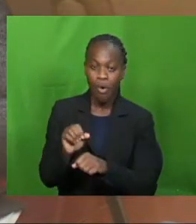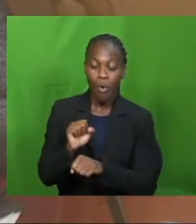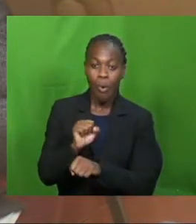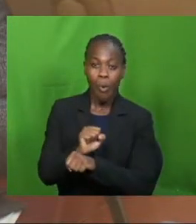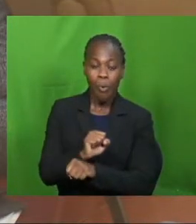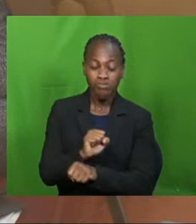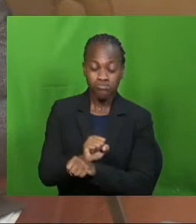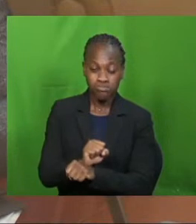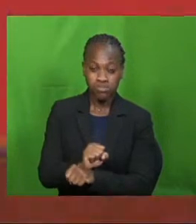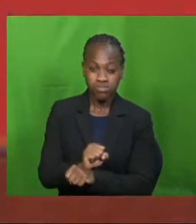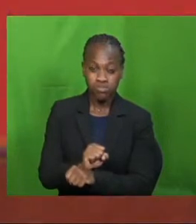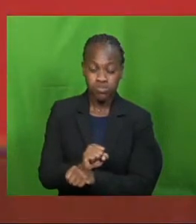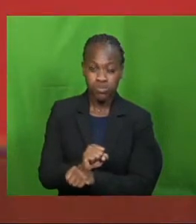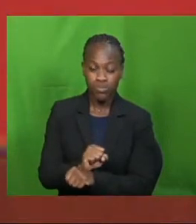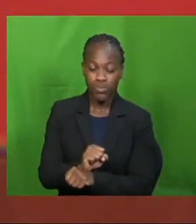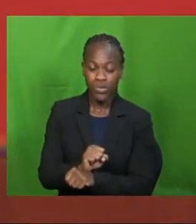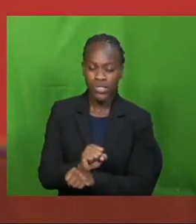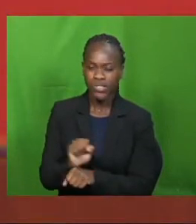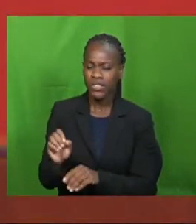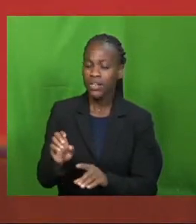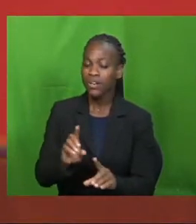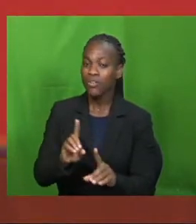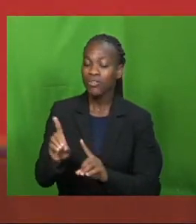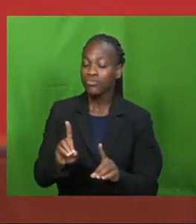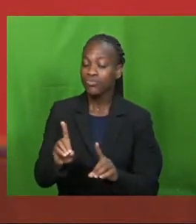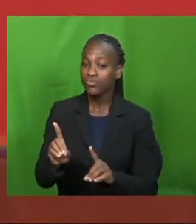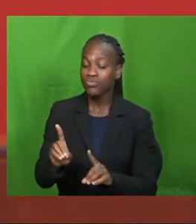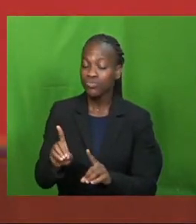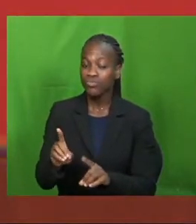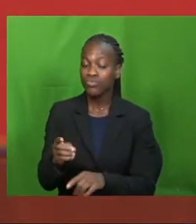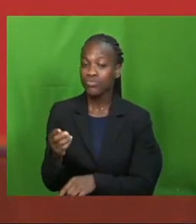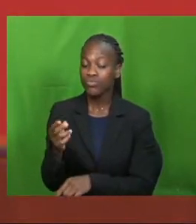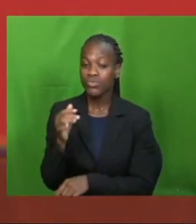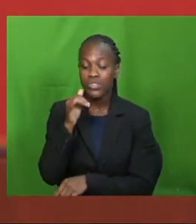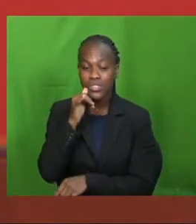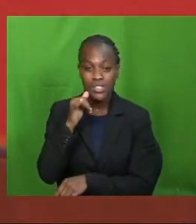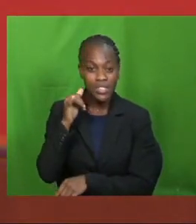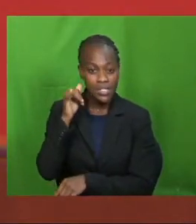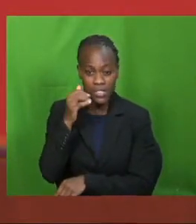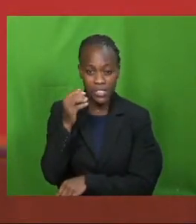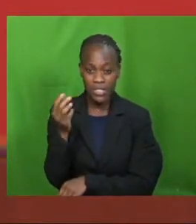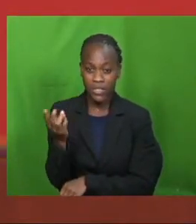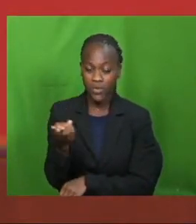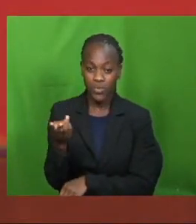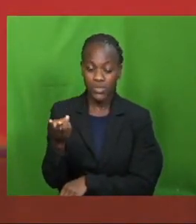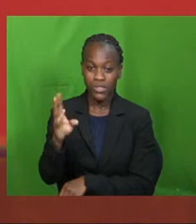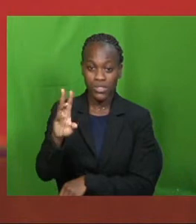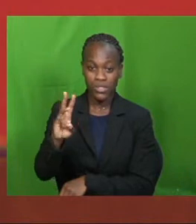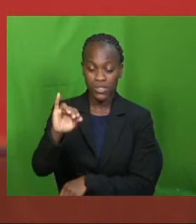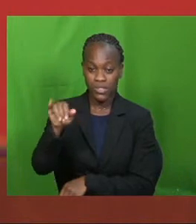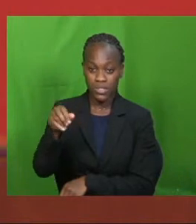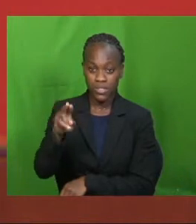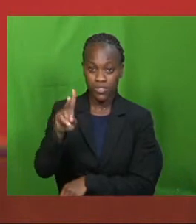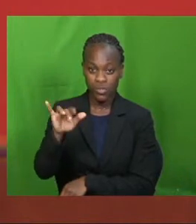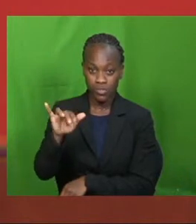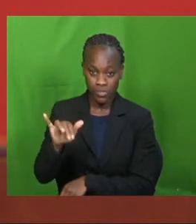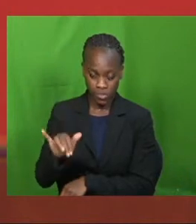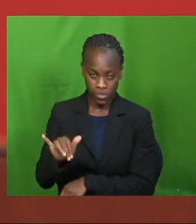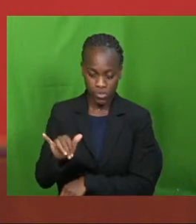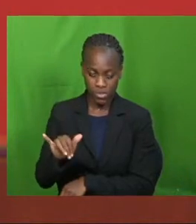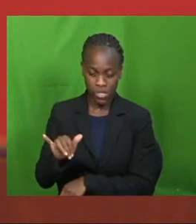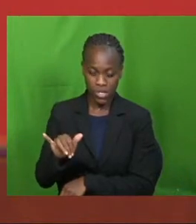proceedings of the 24th sitting held yesterday, Wednesday, the 6th July